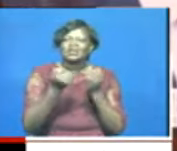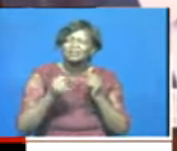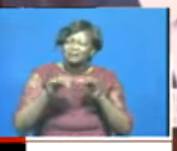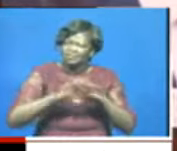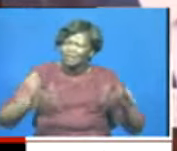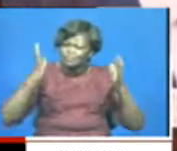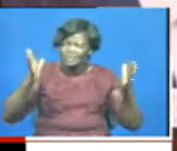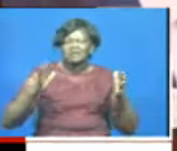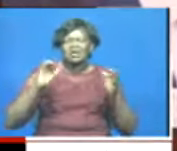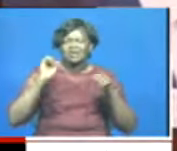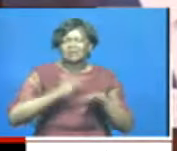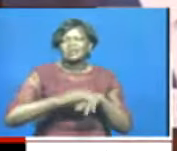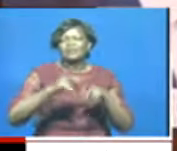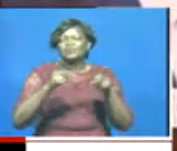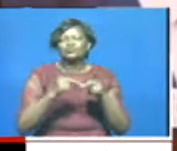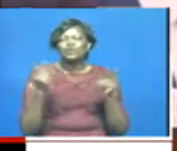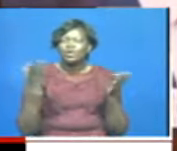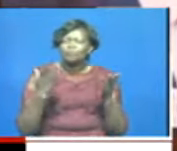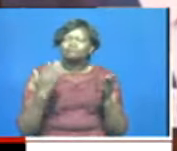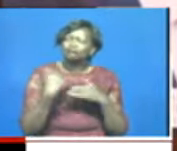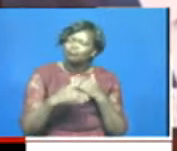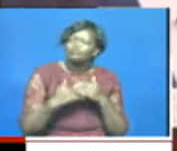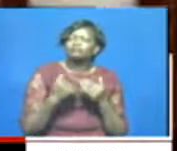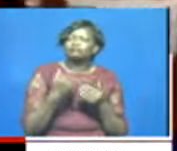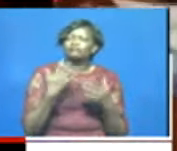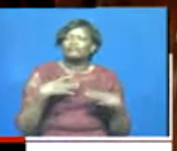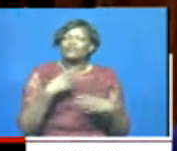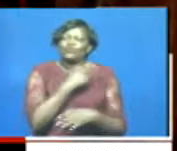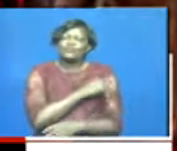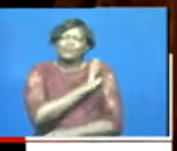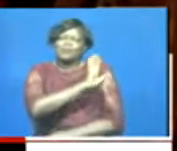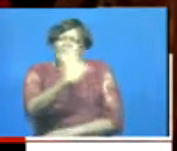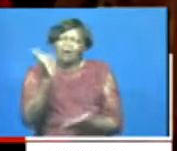unaweza kupata mjengee hawa hospitali yao.